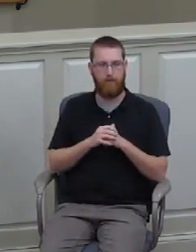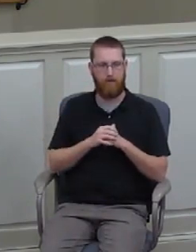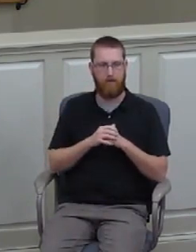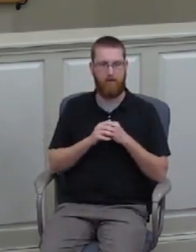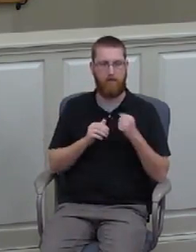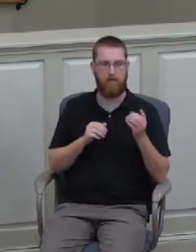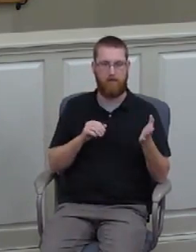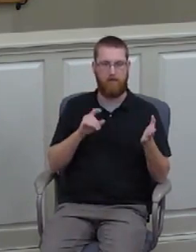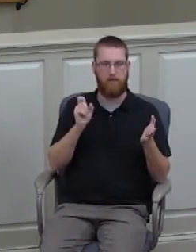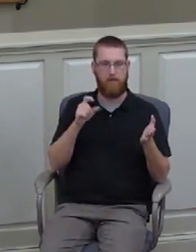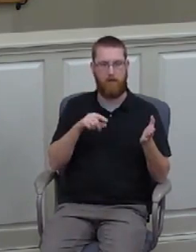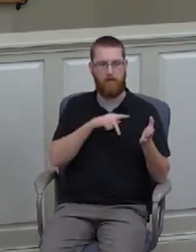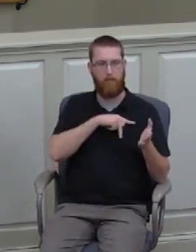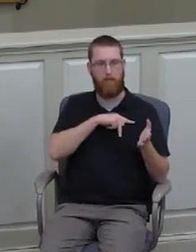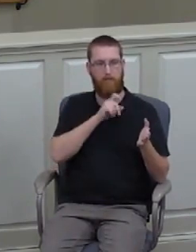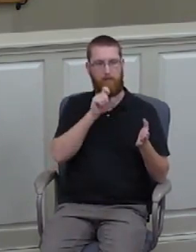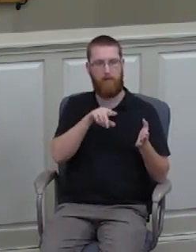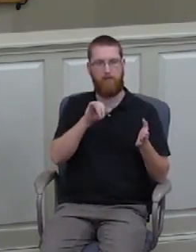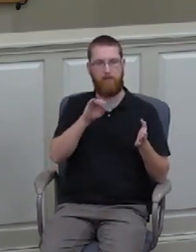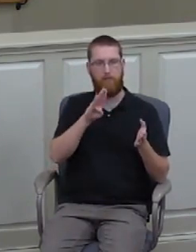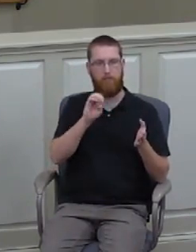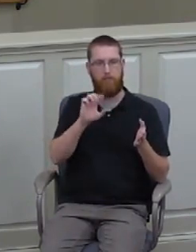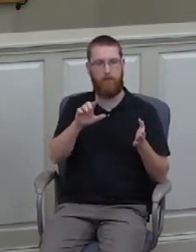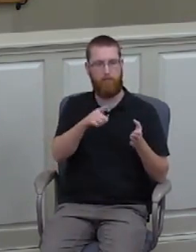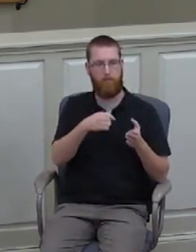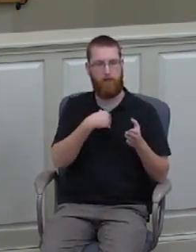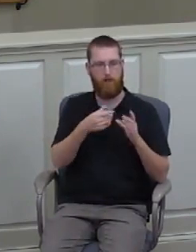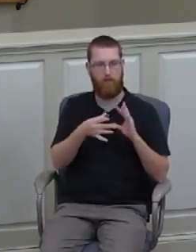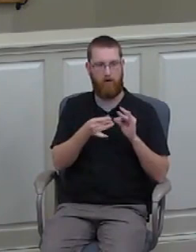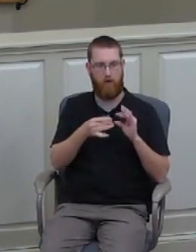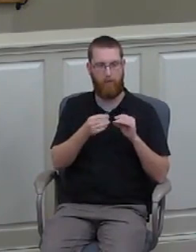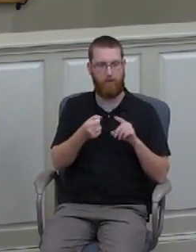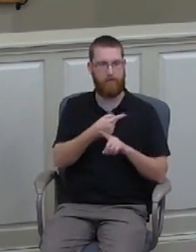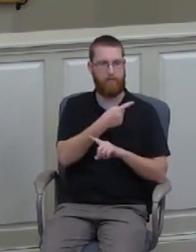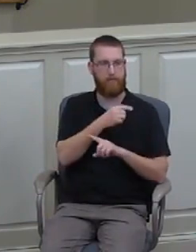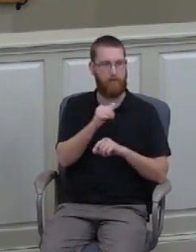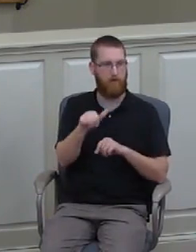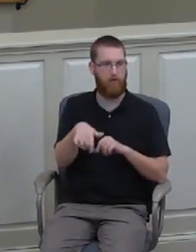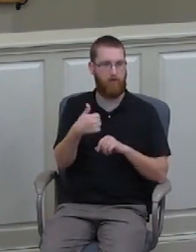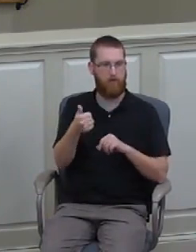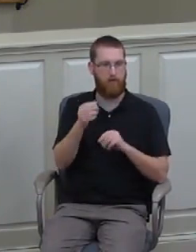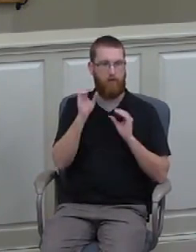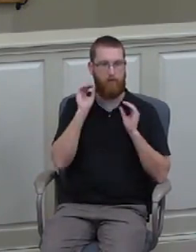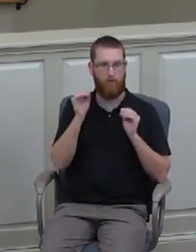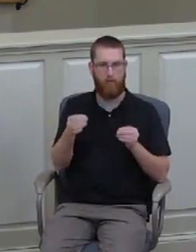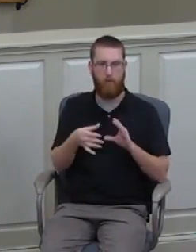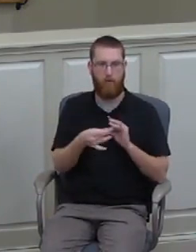like to comment on, add, or detract, or not comment at all?